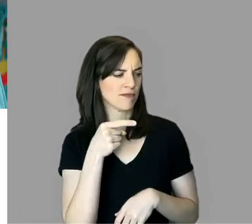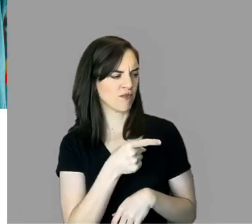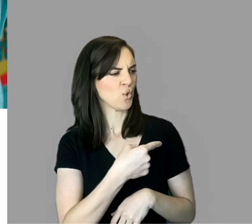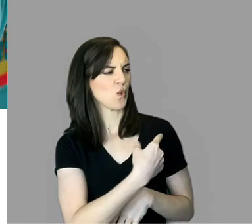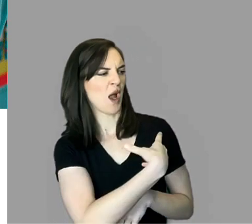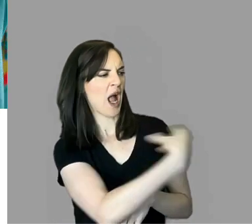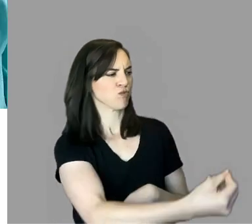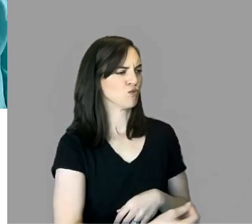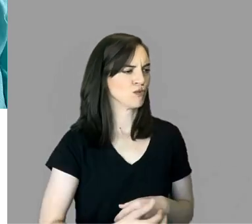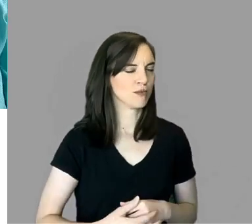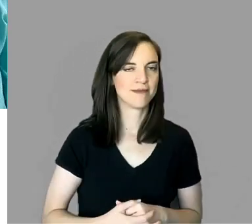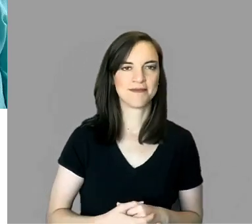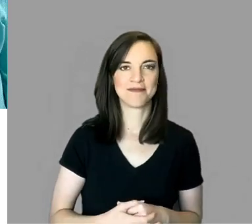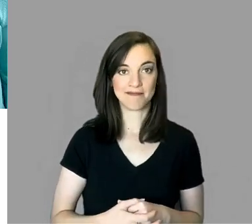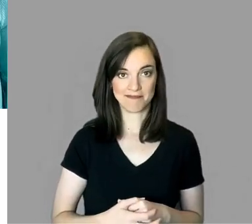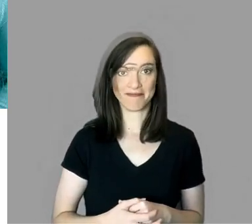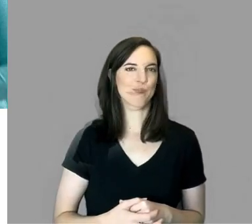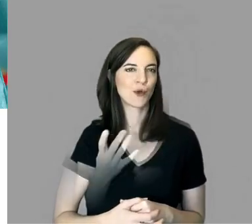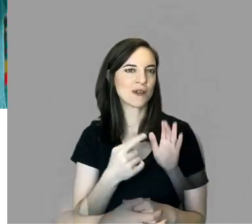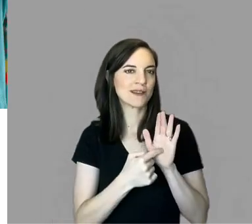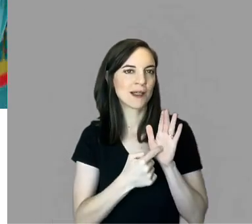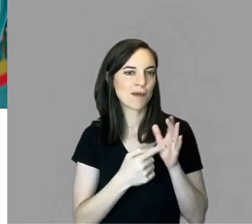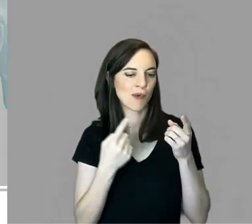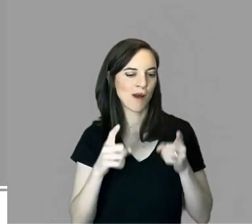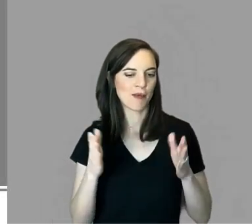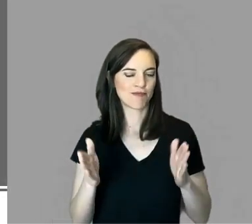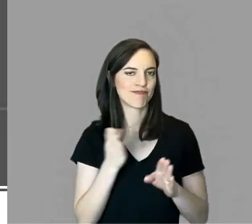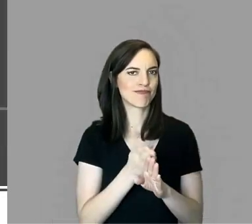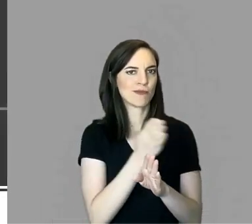then asks the student to leave the class.